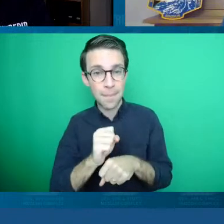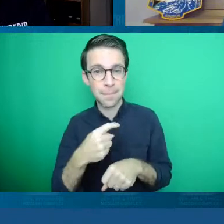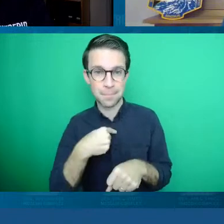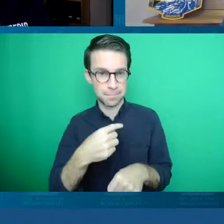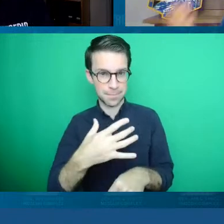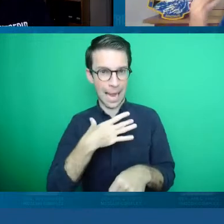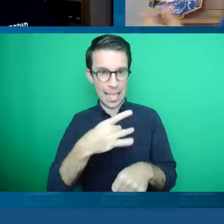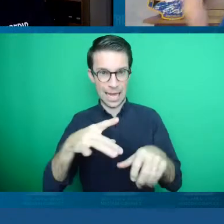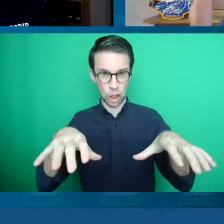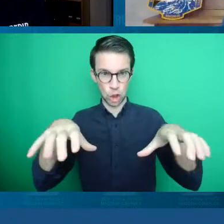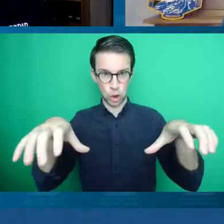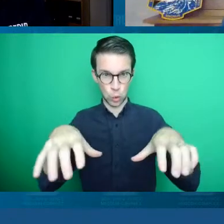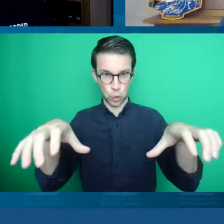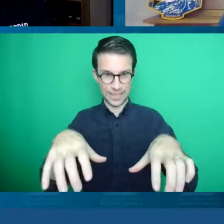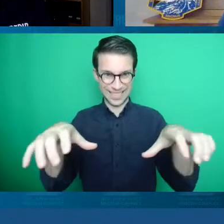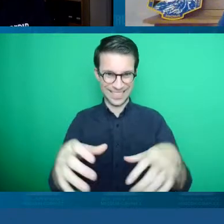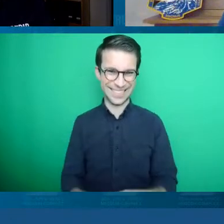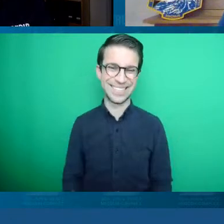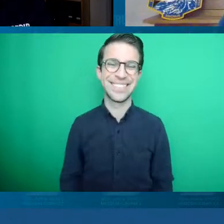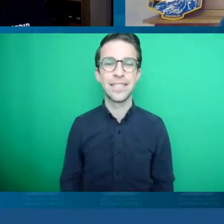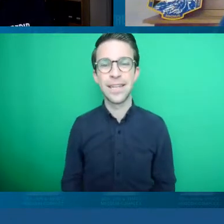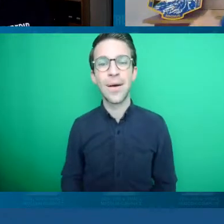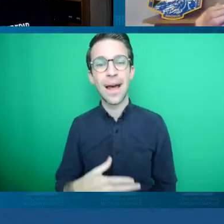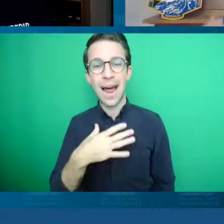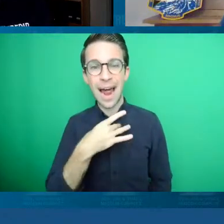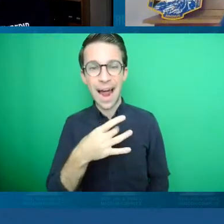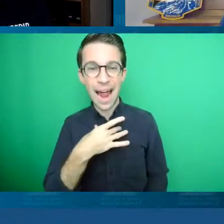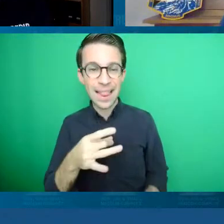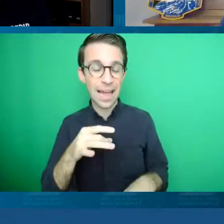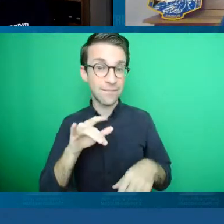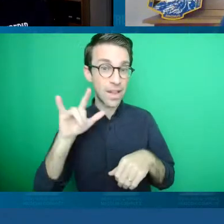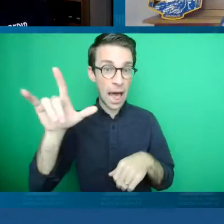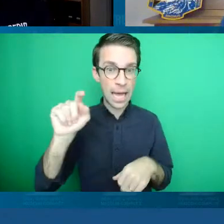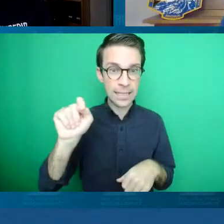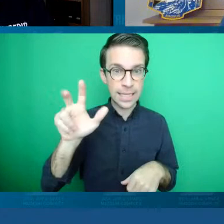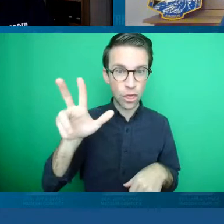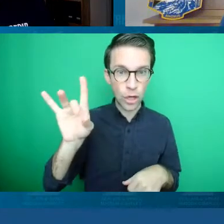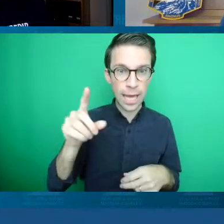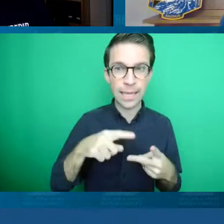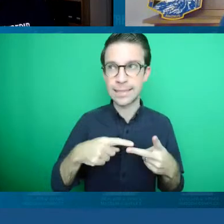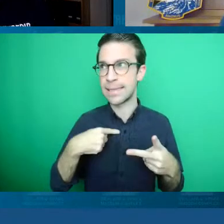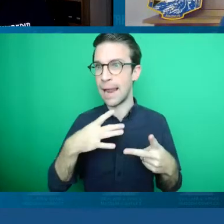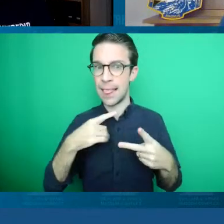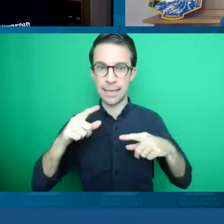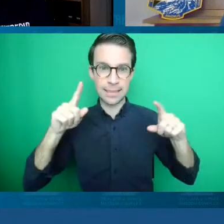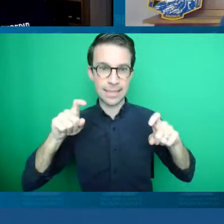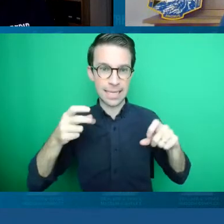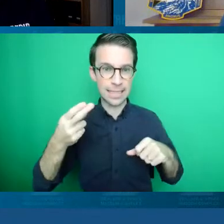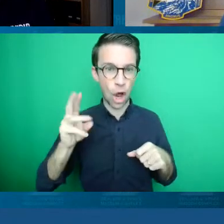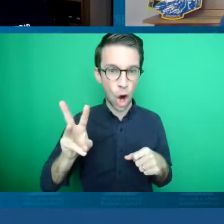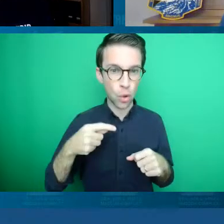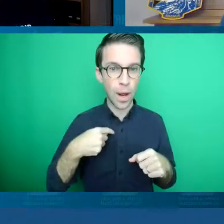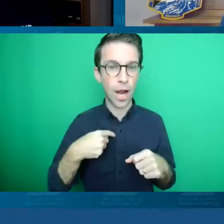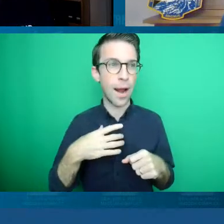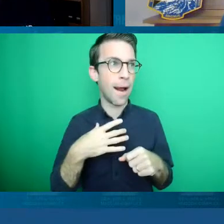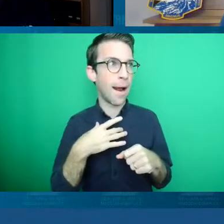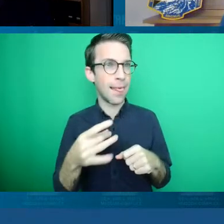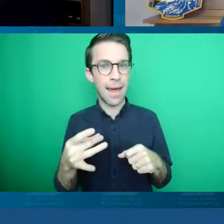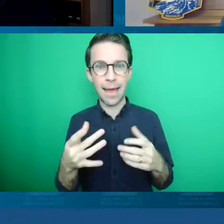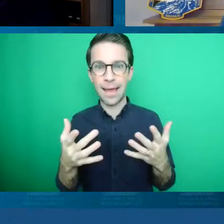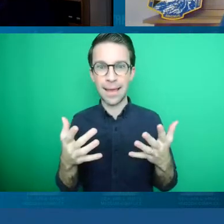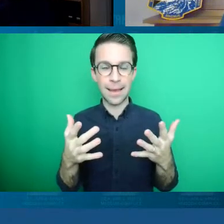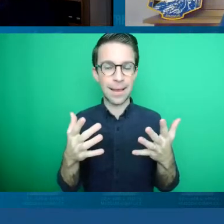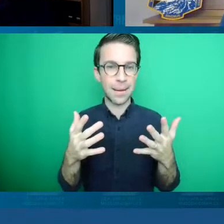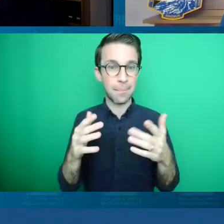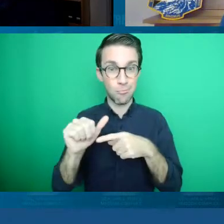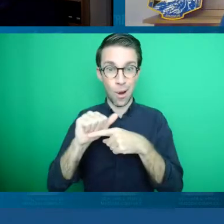stuff. So I like being in the NBL, I like flying T-38s, I like testing hardware, I like, practicing walking